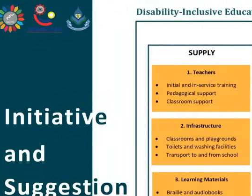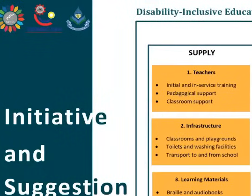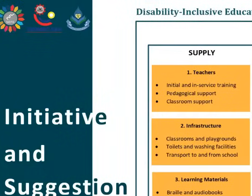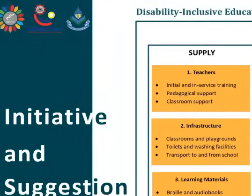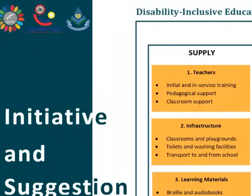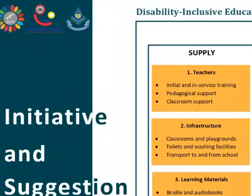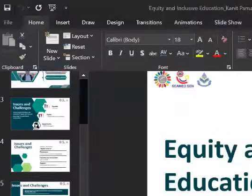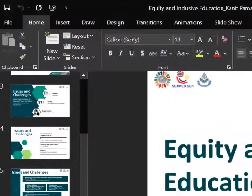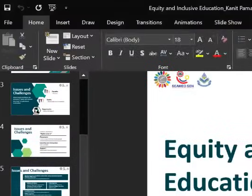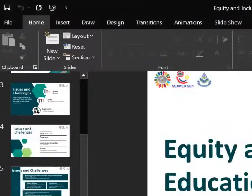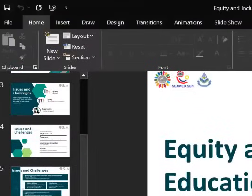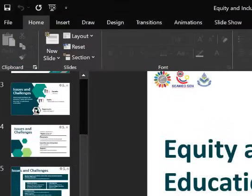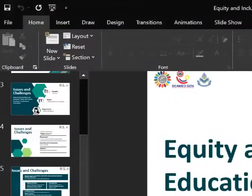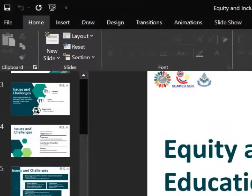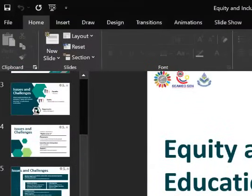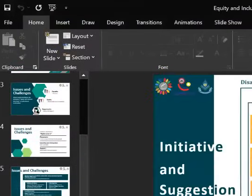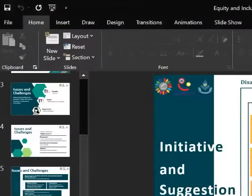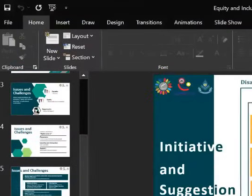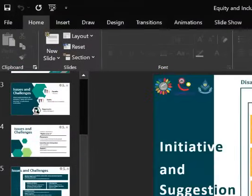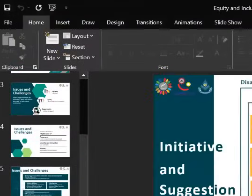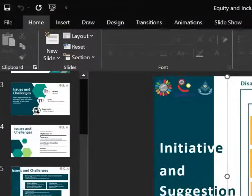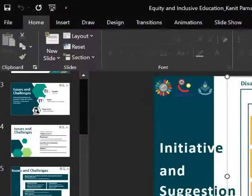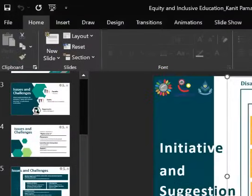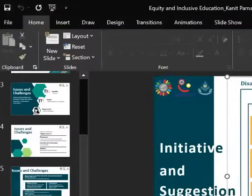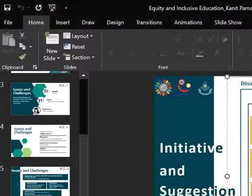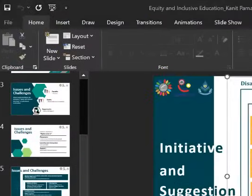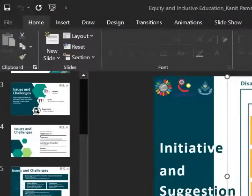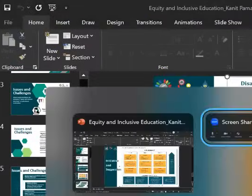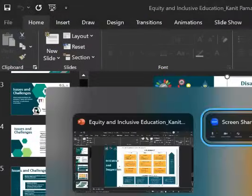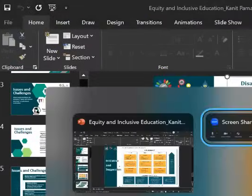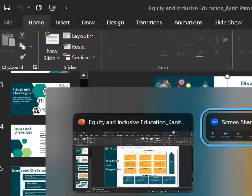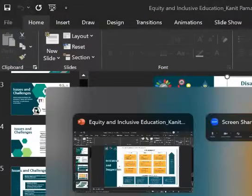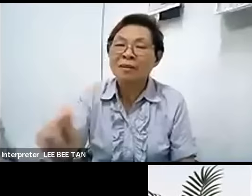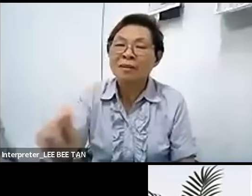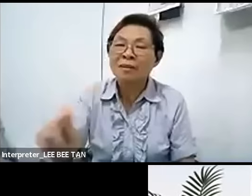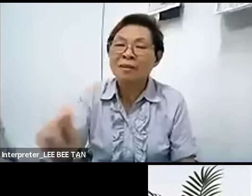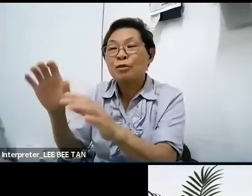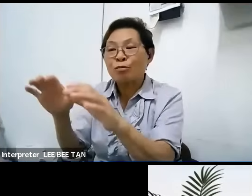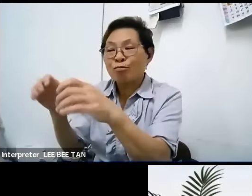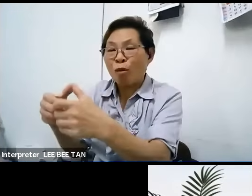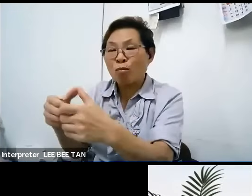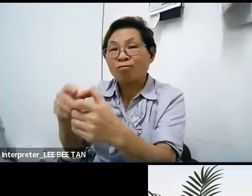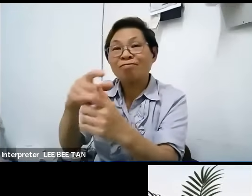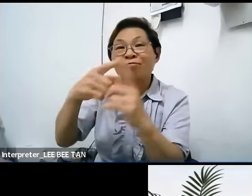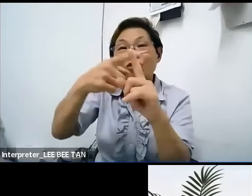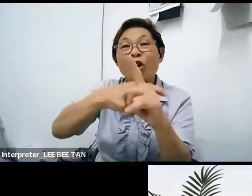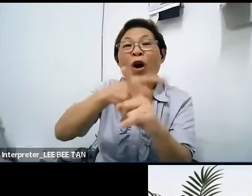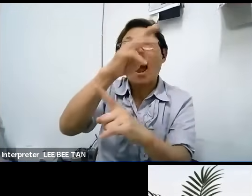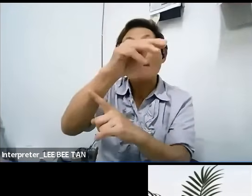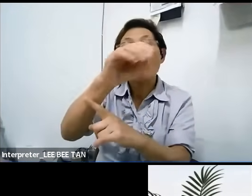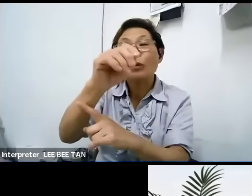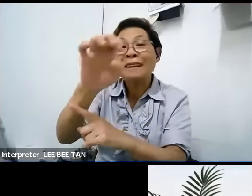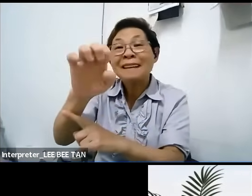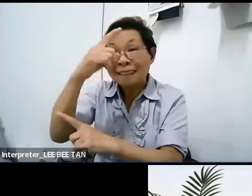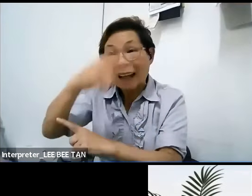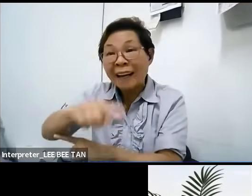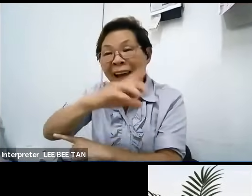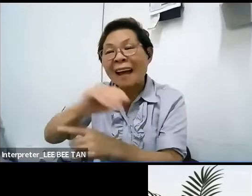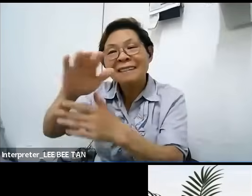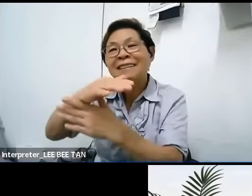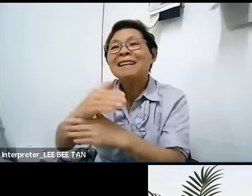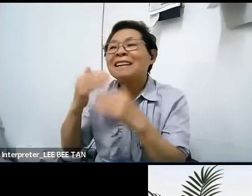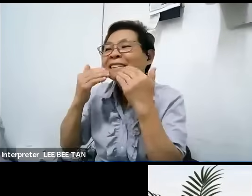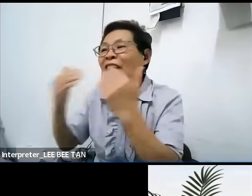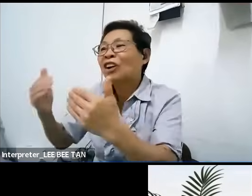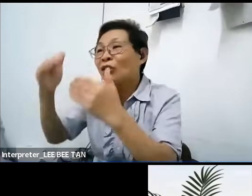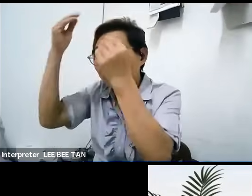academic officer from the Special Education Bureau at the Ministry of Education Thailand, and for your sharing of